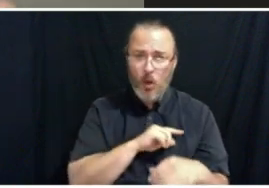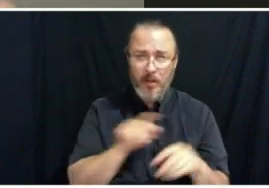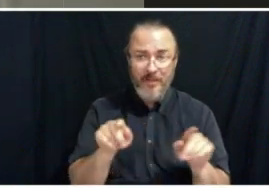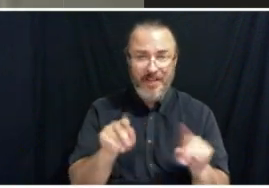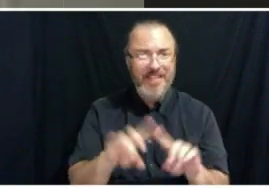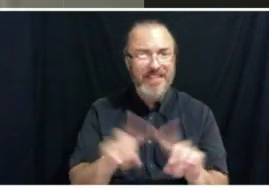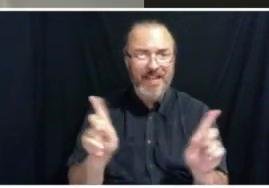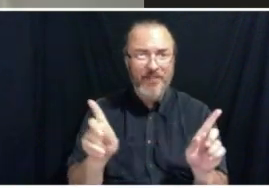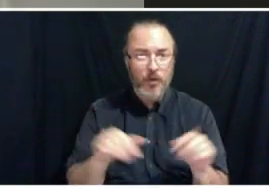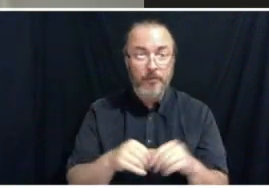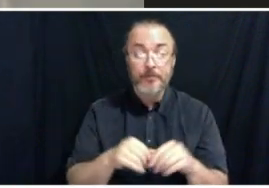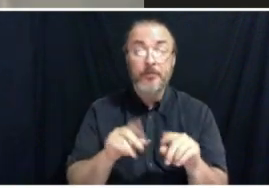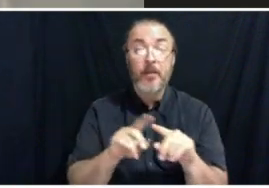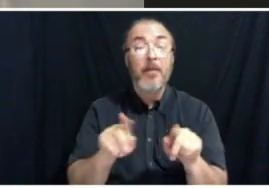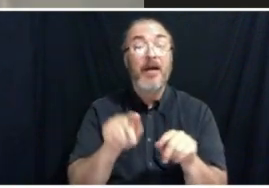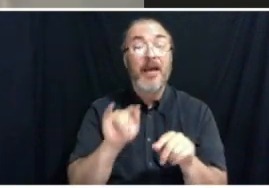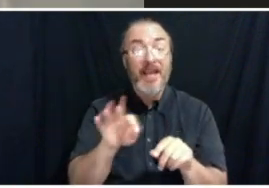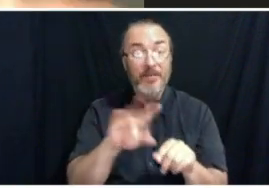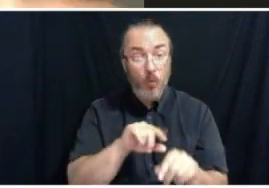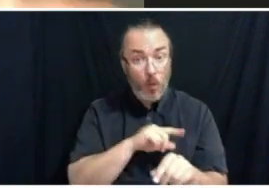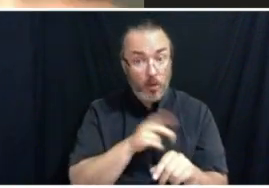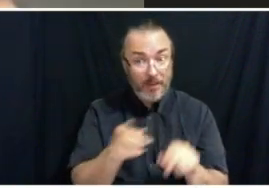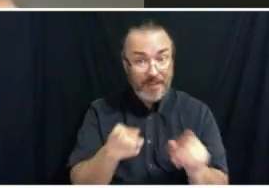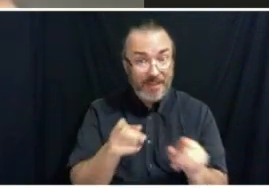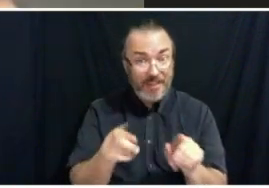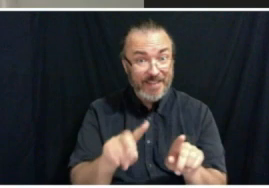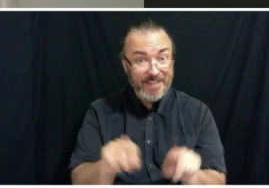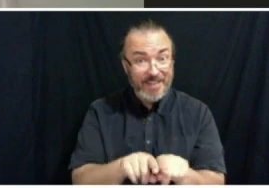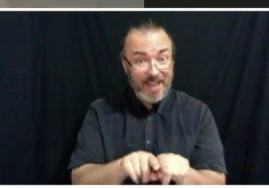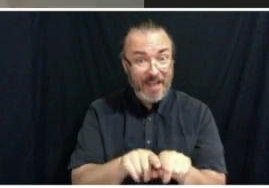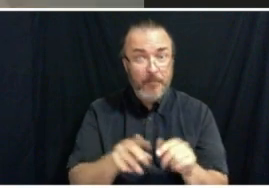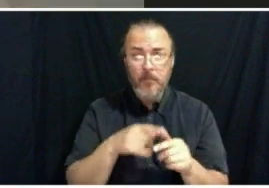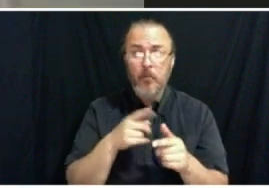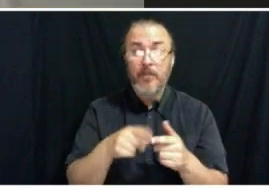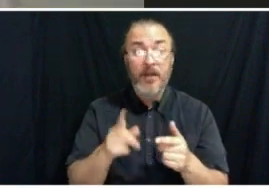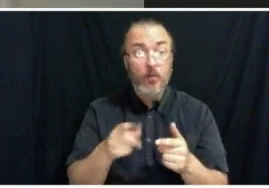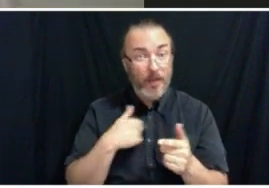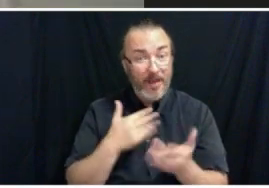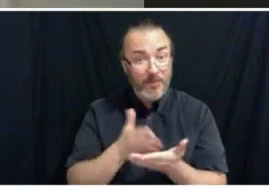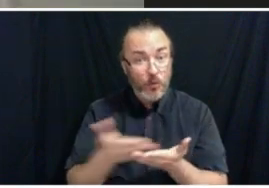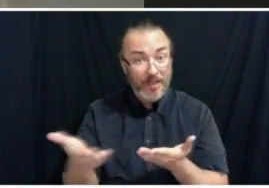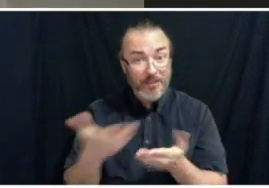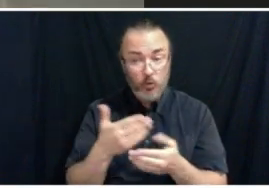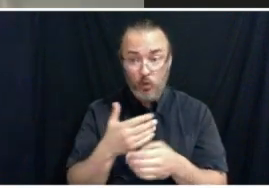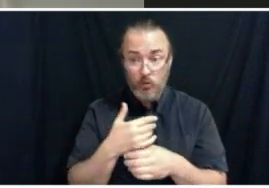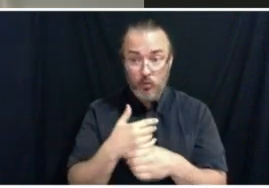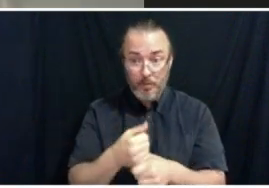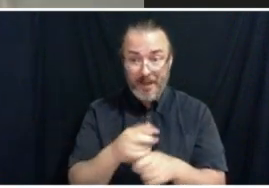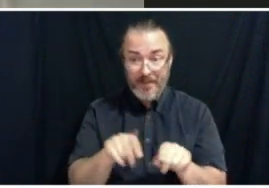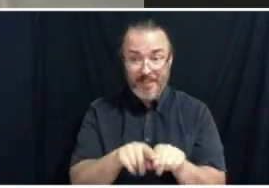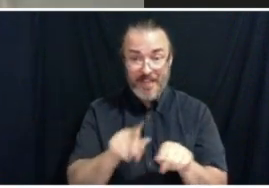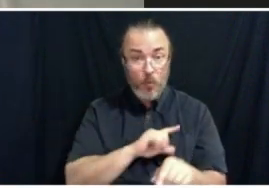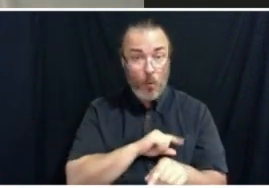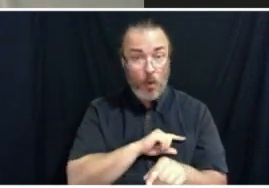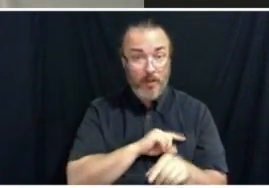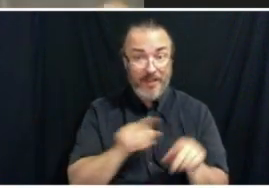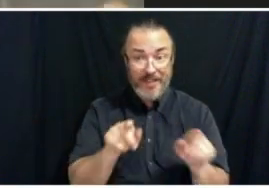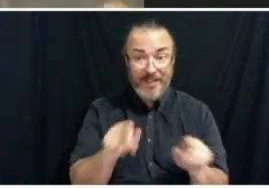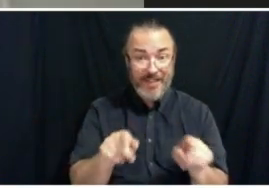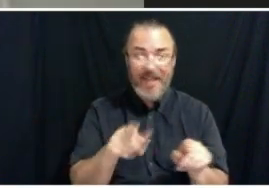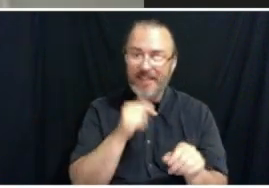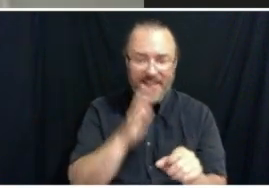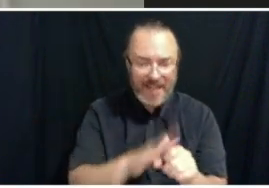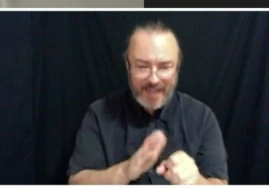assume that the quality is the same, right? For some reason, we had the resources that we gave the same quality. That's not enough. We need to have